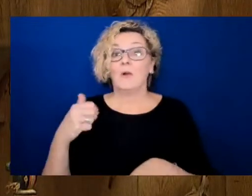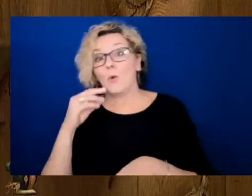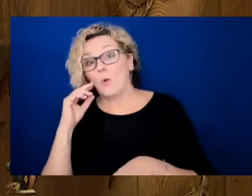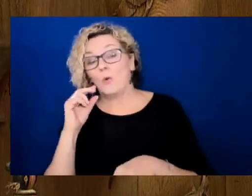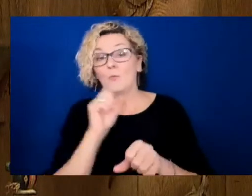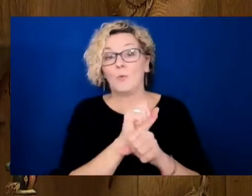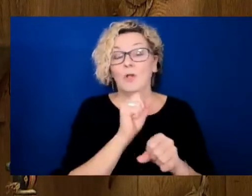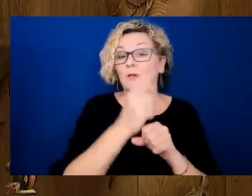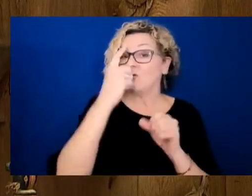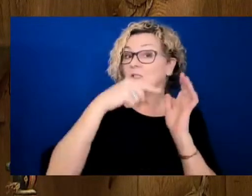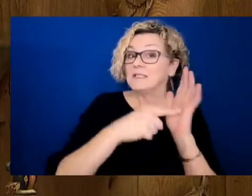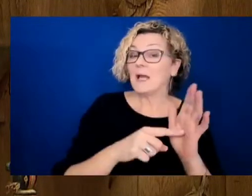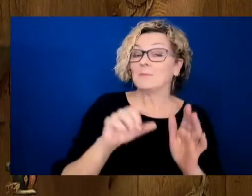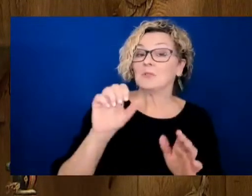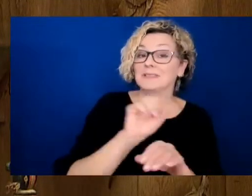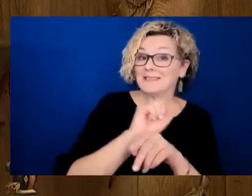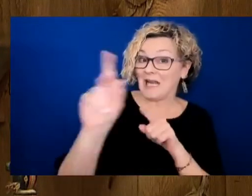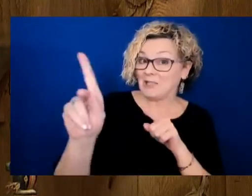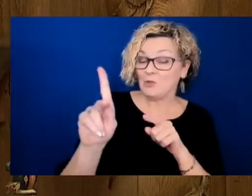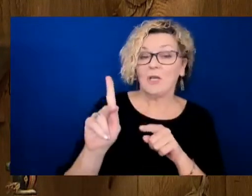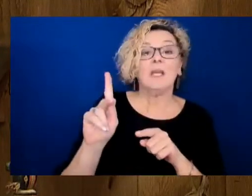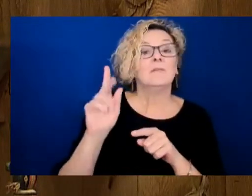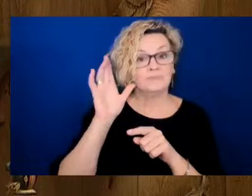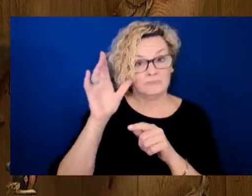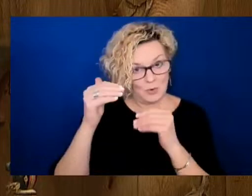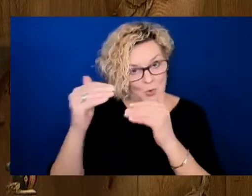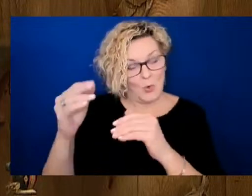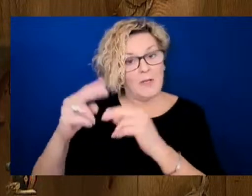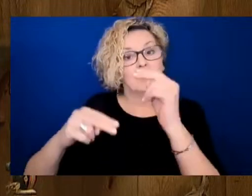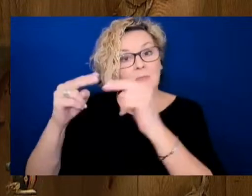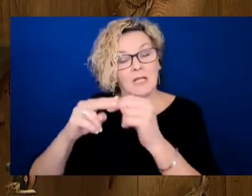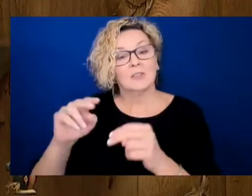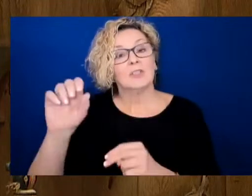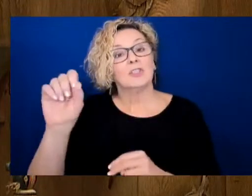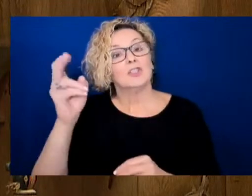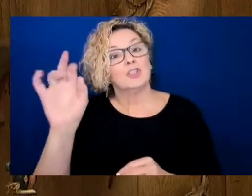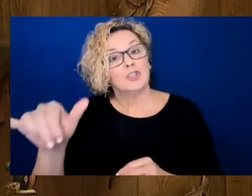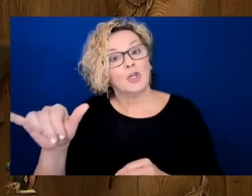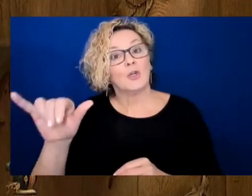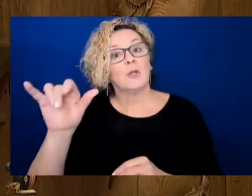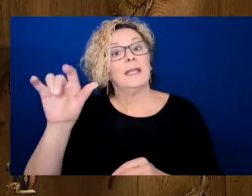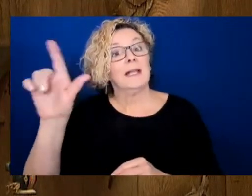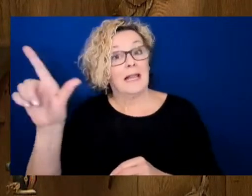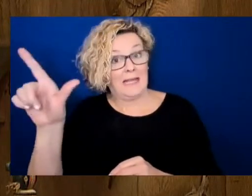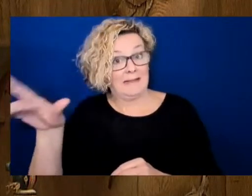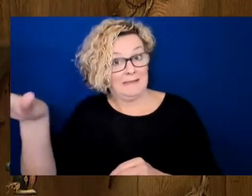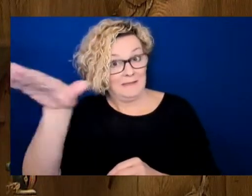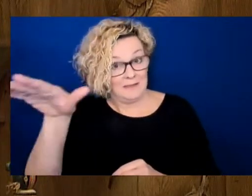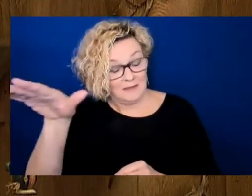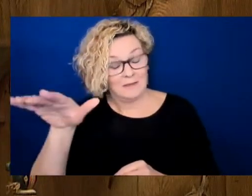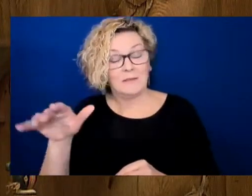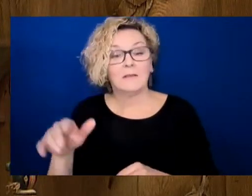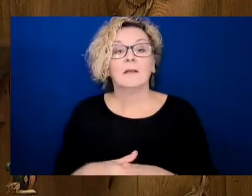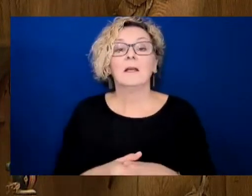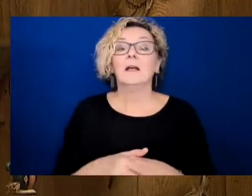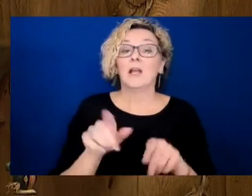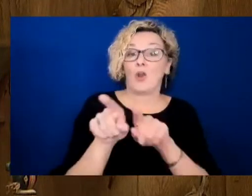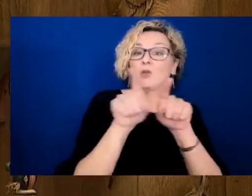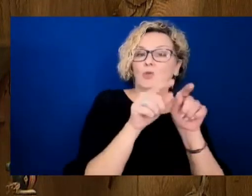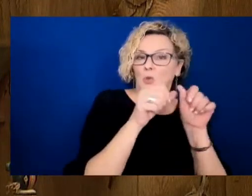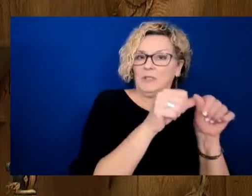rapid transit project south of the Fraser River in 30 years, and to continue on the Broadway subway